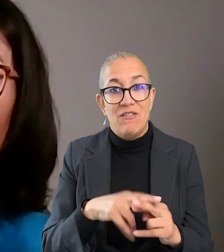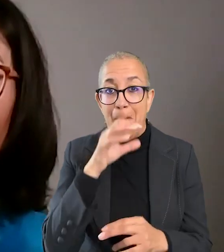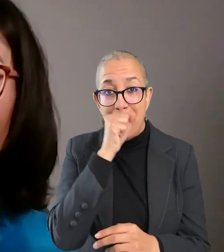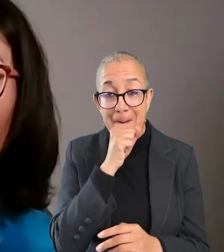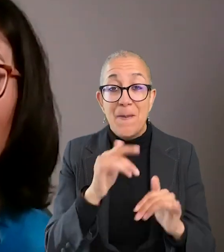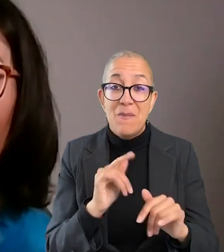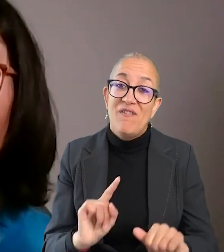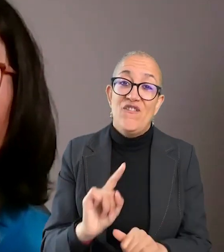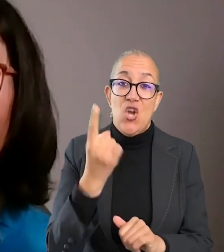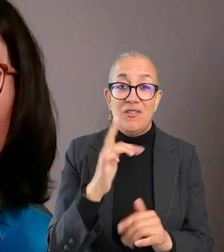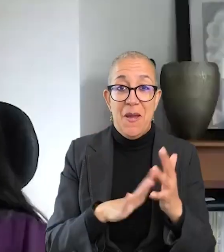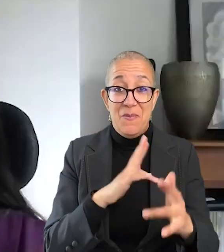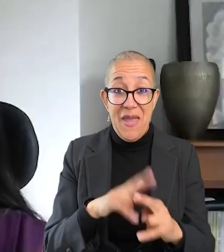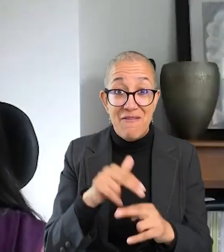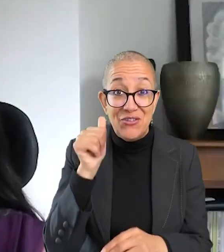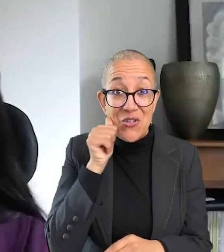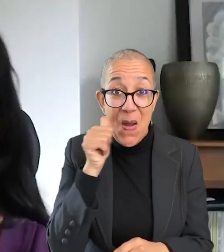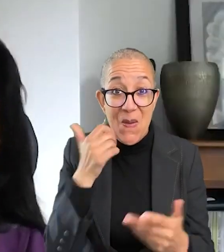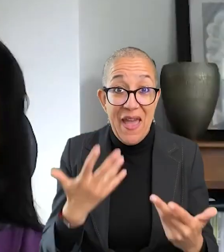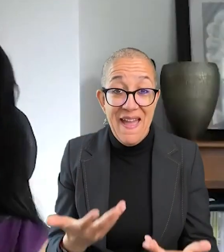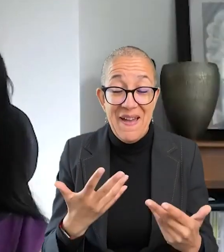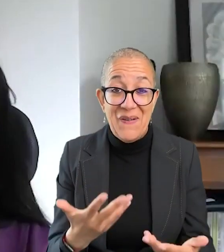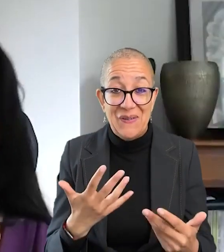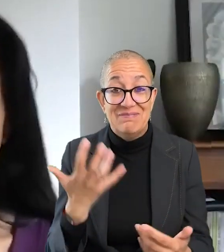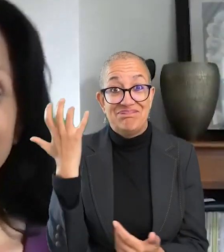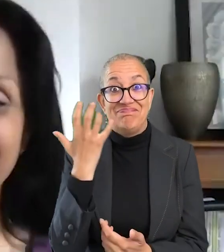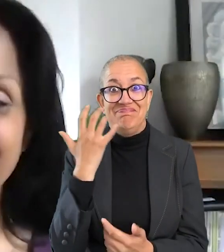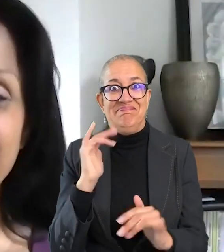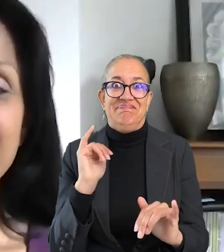might be the first time that they will find out. So